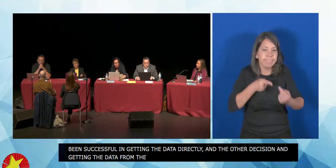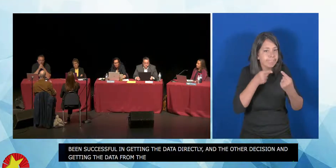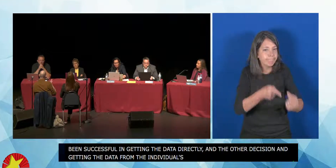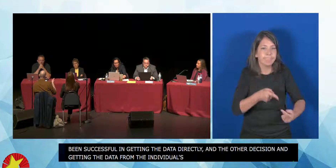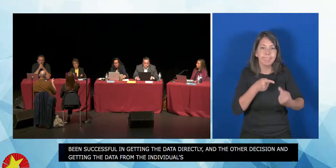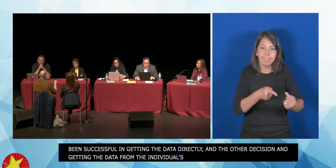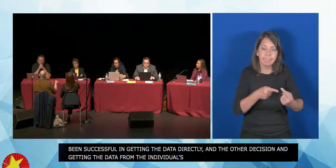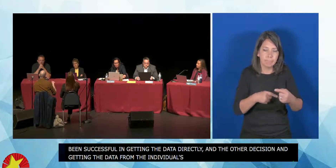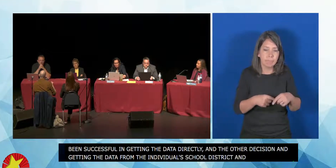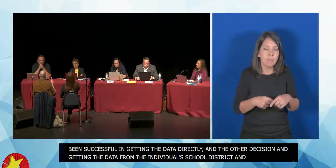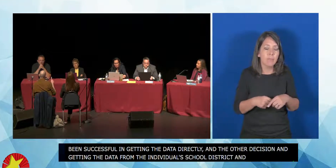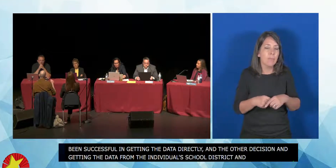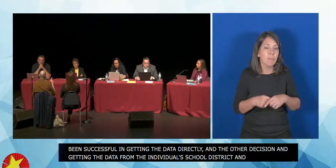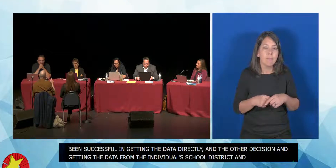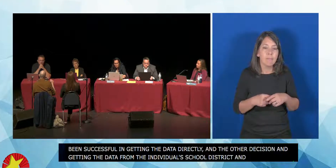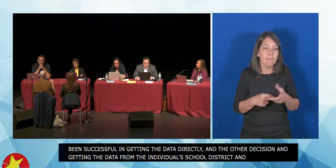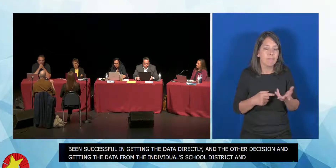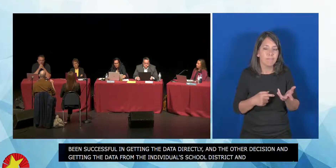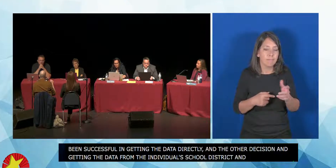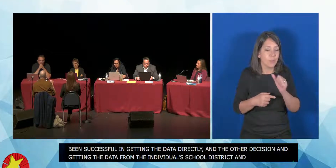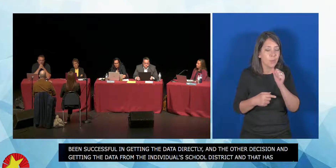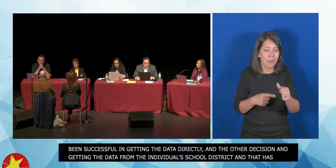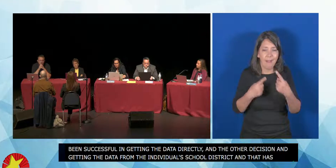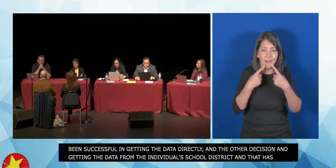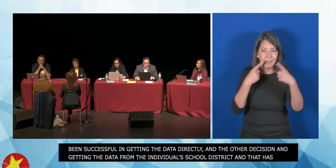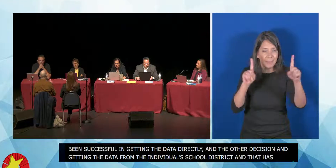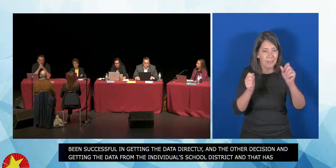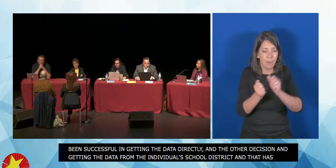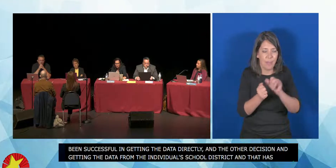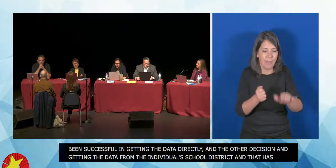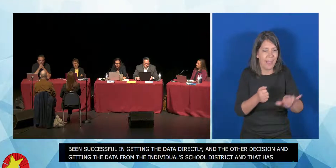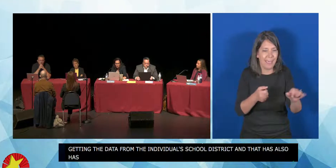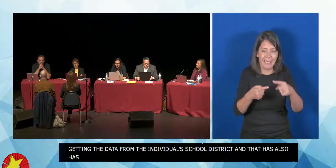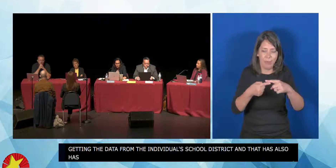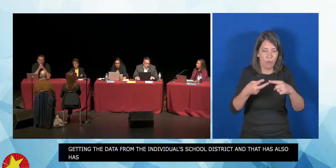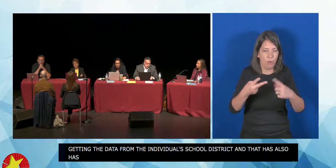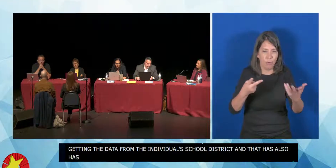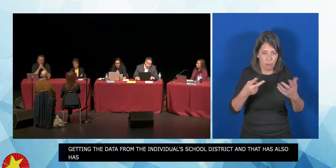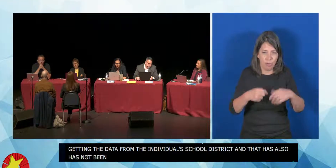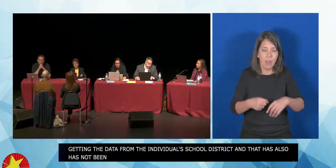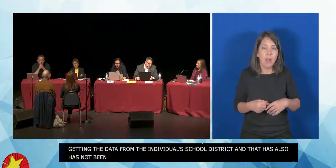has also not been successful. Right. And